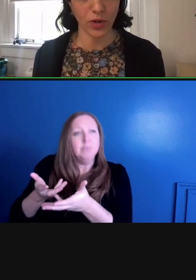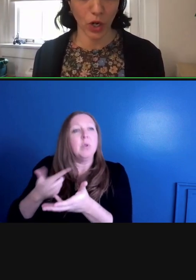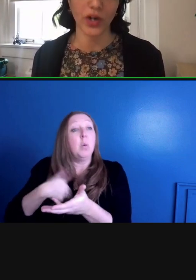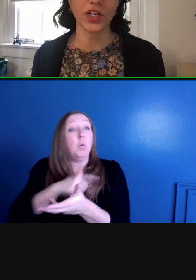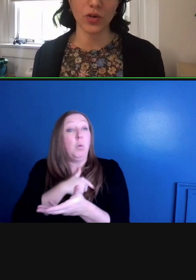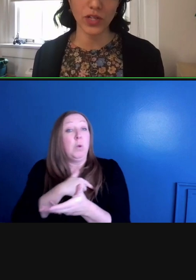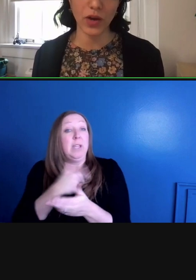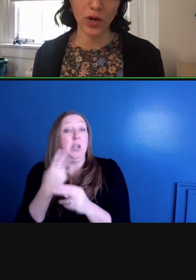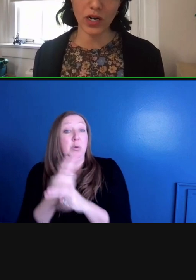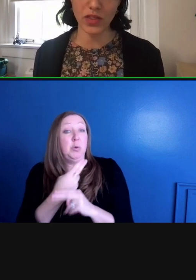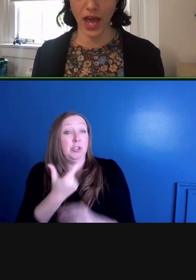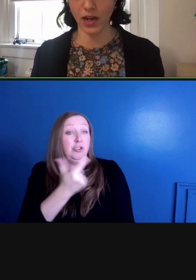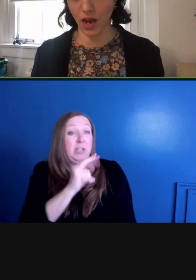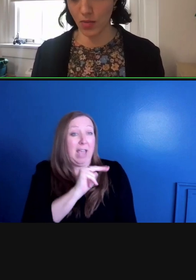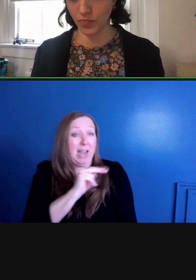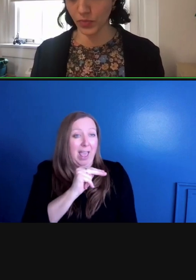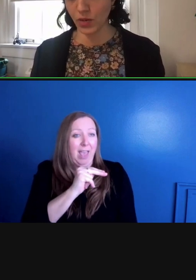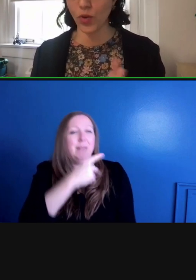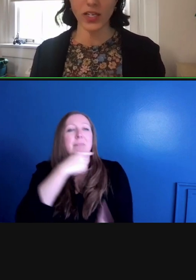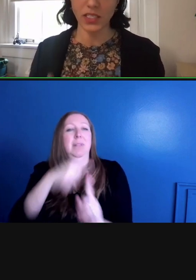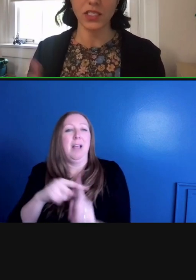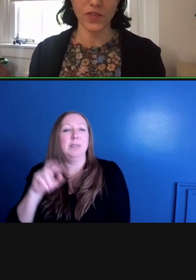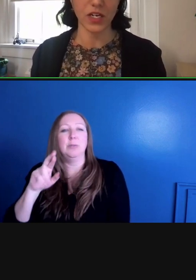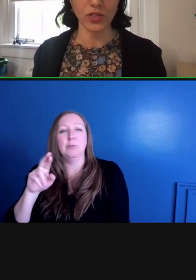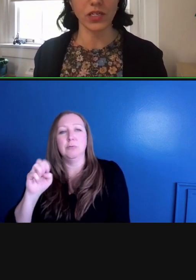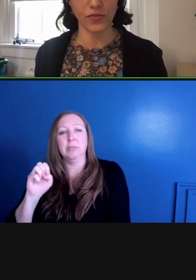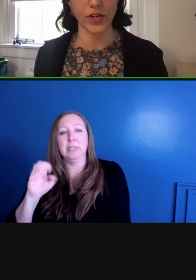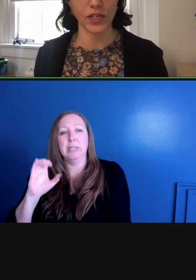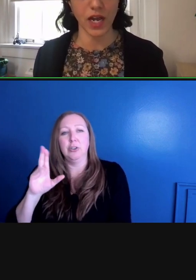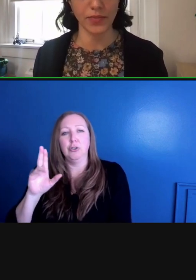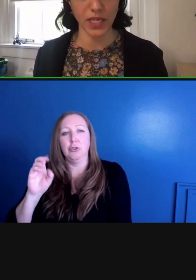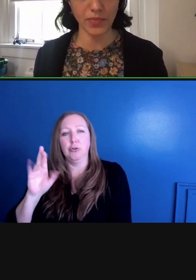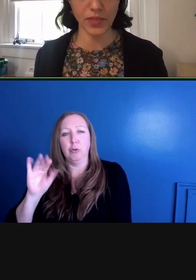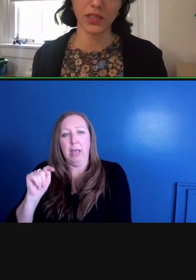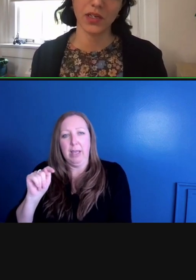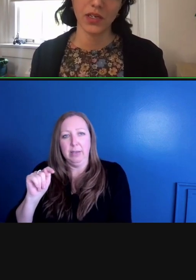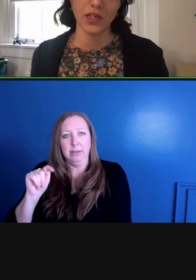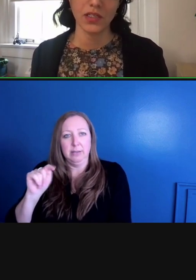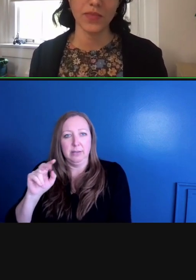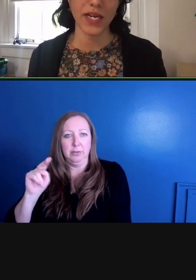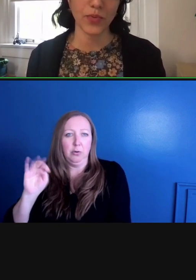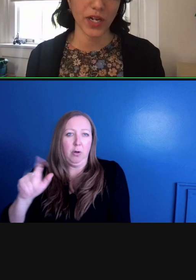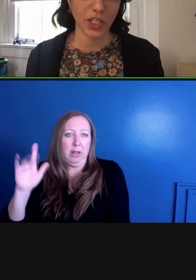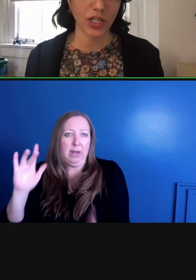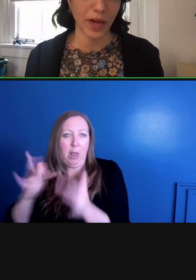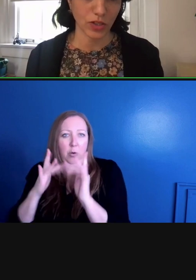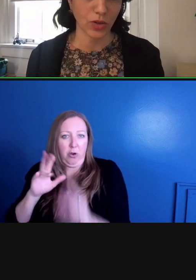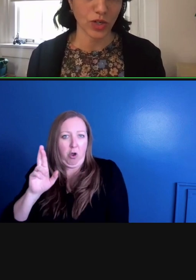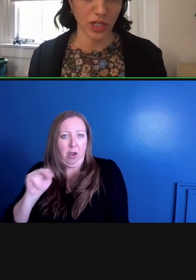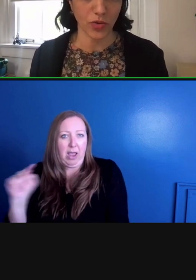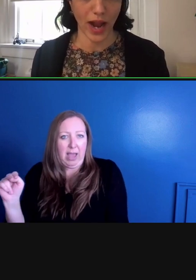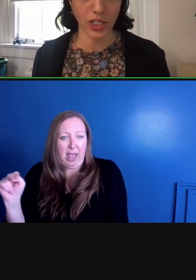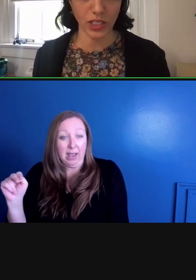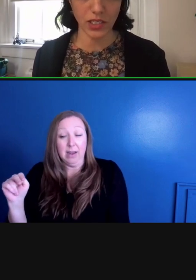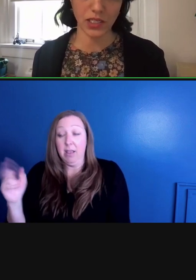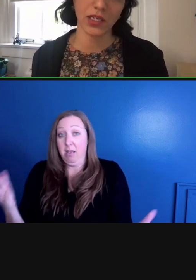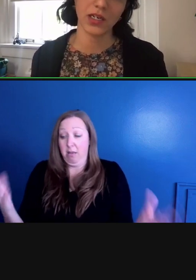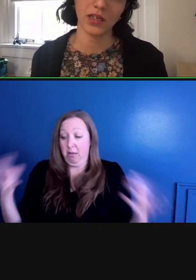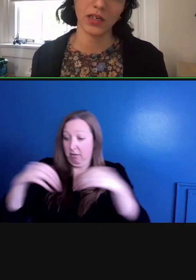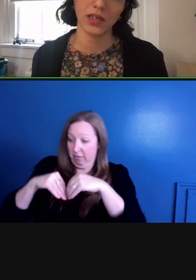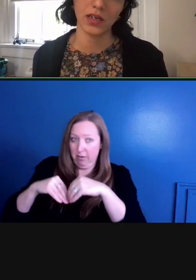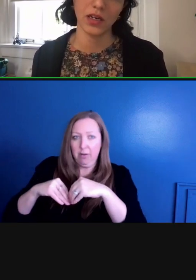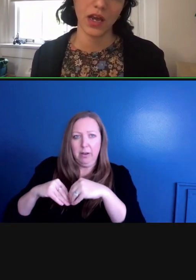with a recurrent neural network that processes videos at different time steps to make a prediction about social